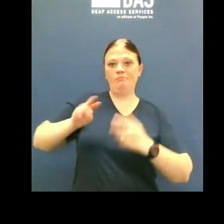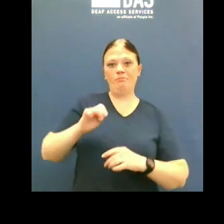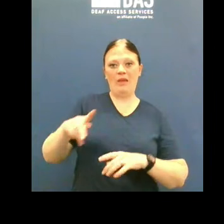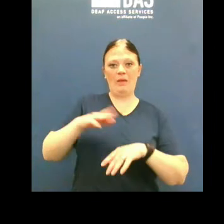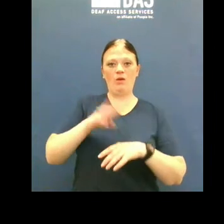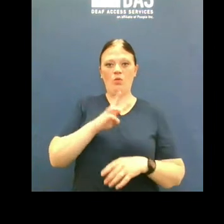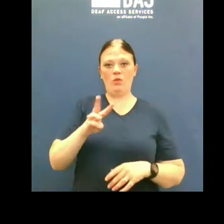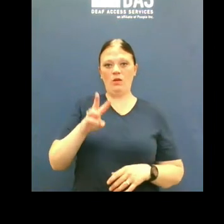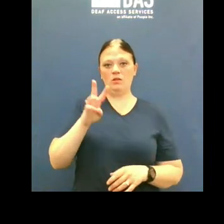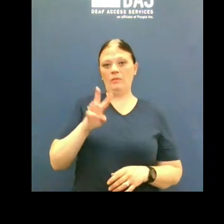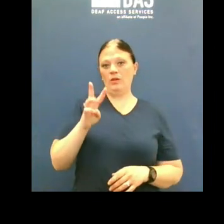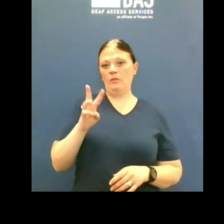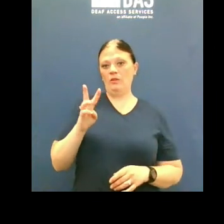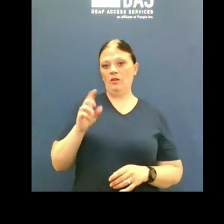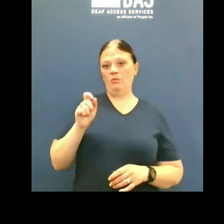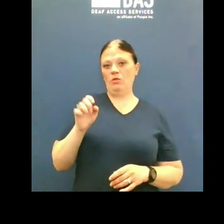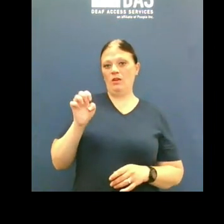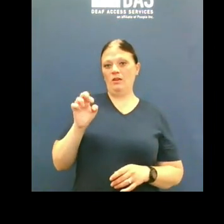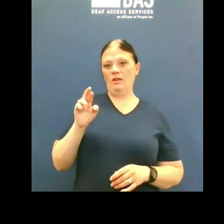It's